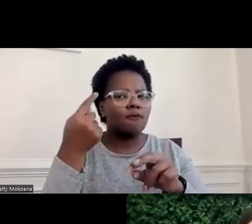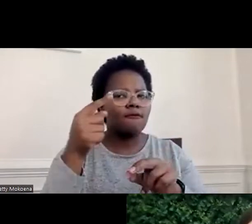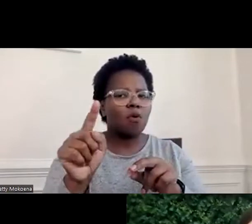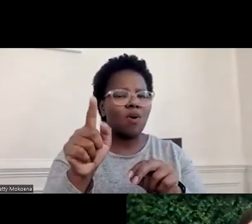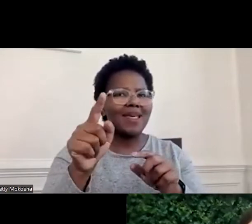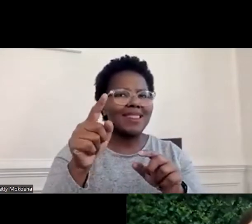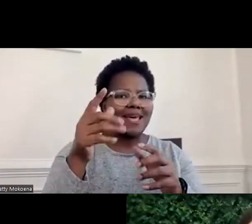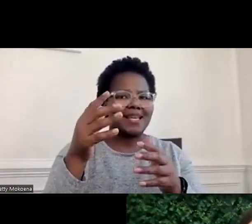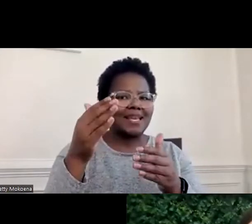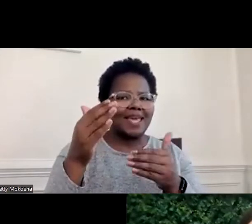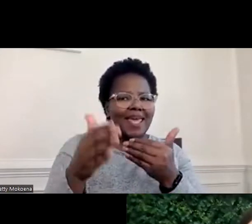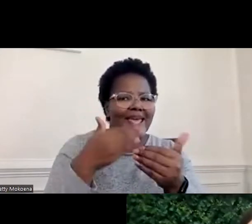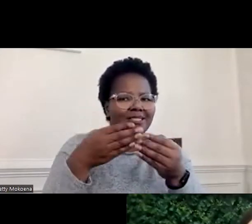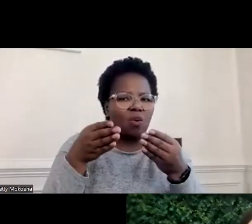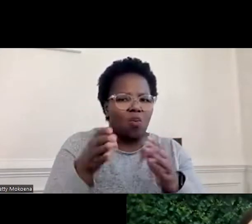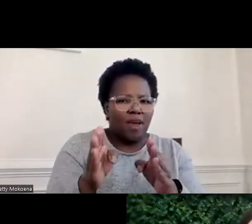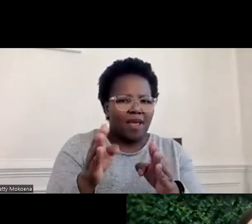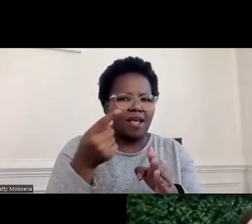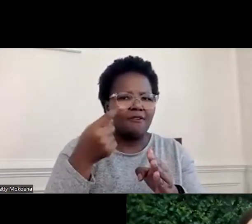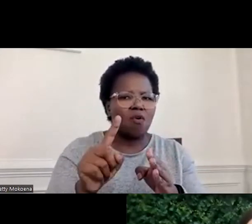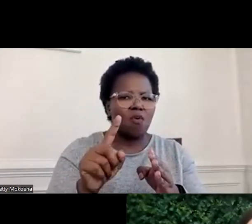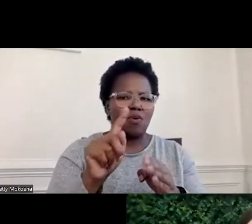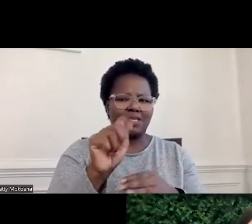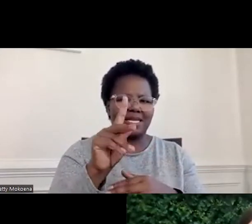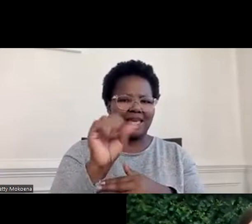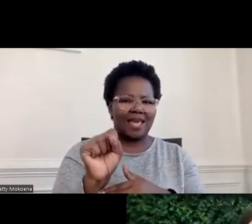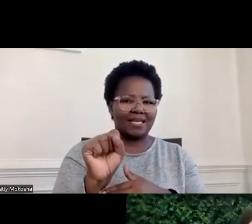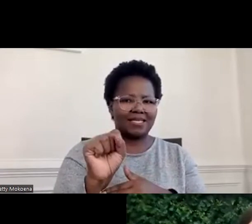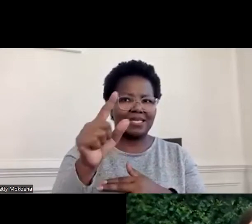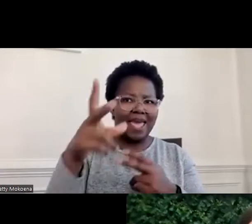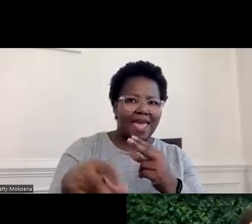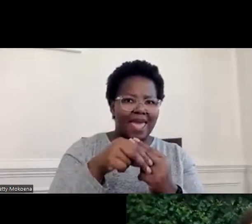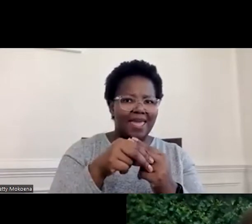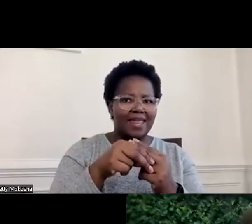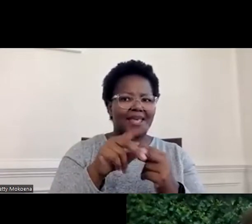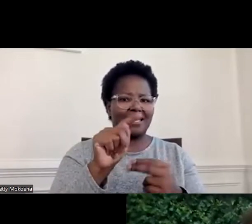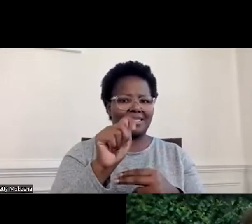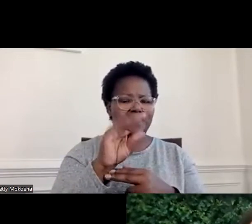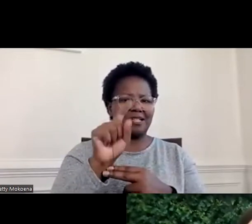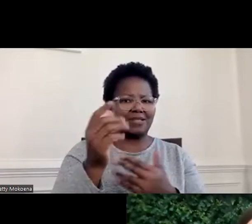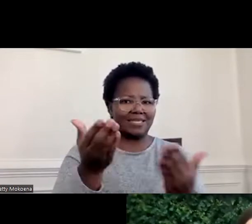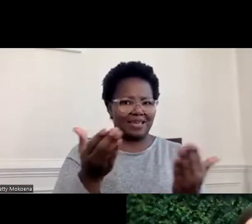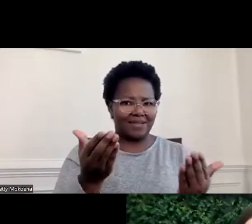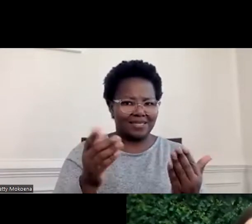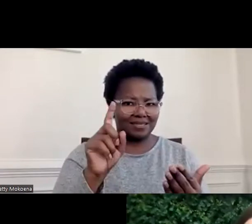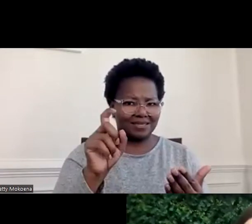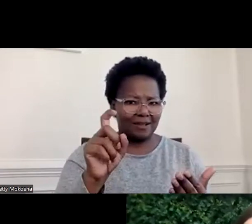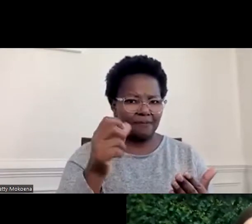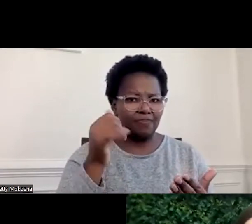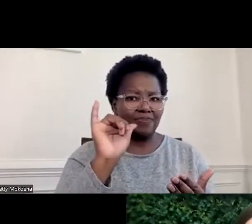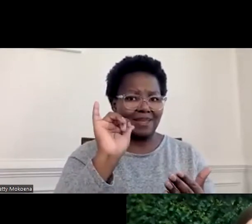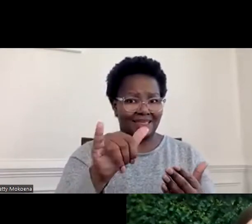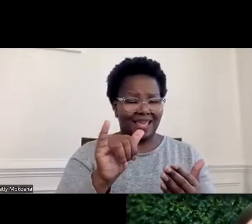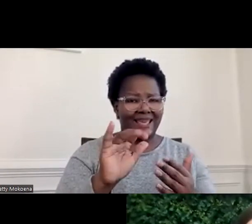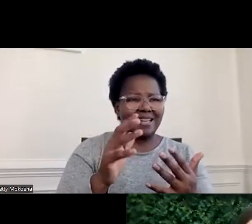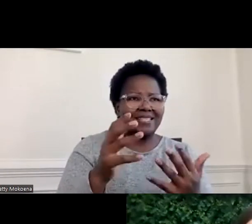simplified version of adding Taylor Day to their services? The sort of the